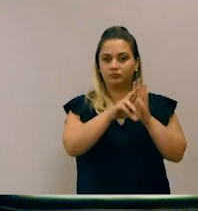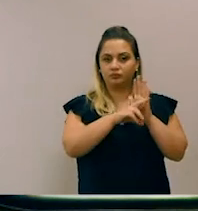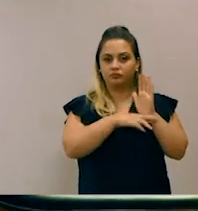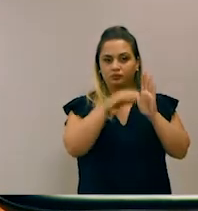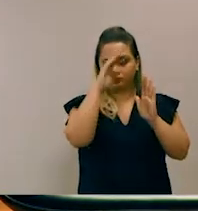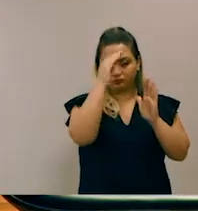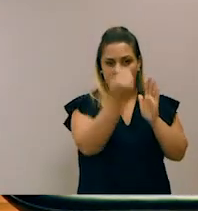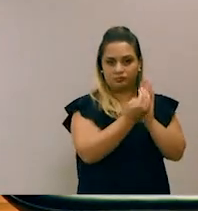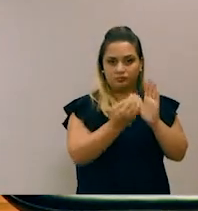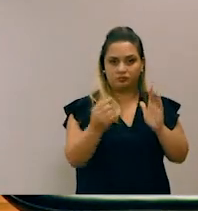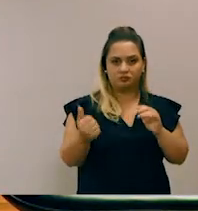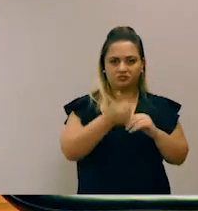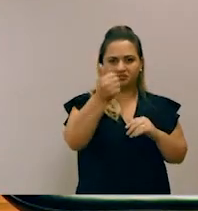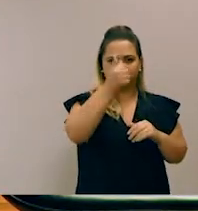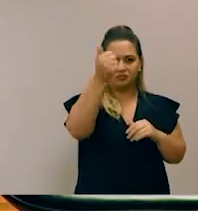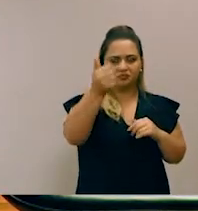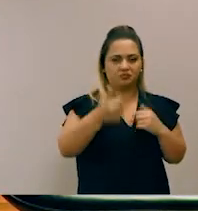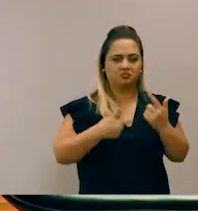substituted by this